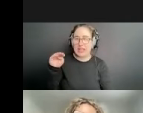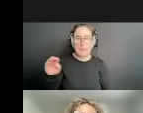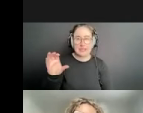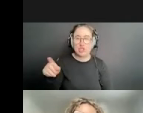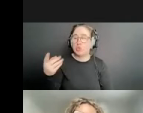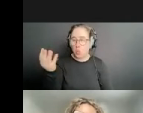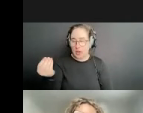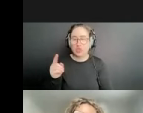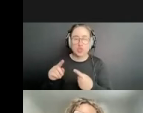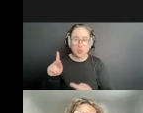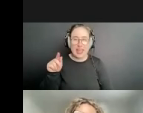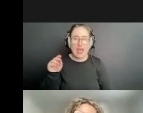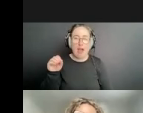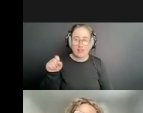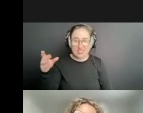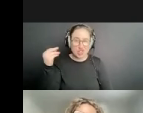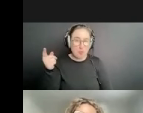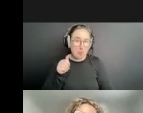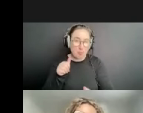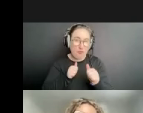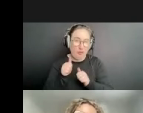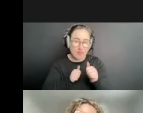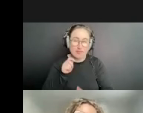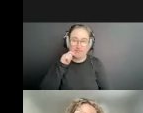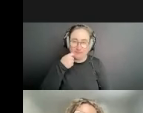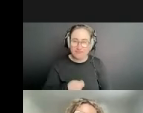and performed. And so